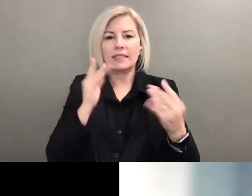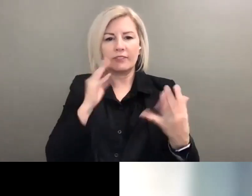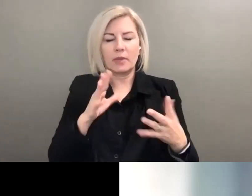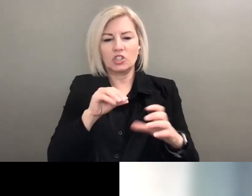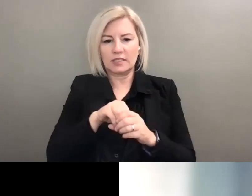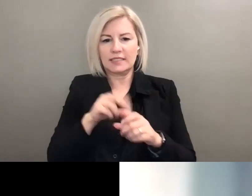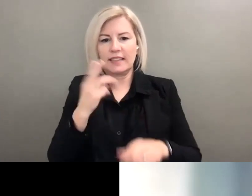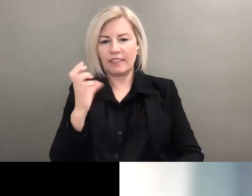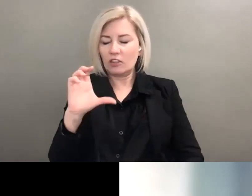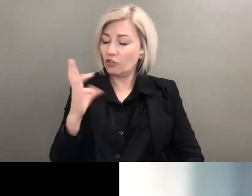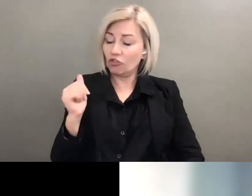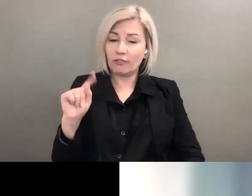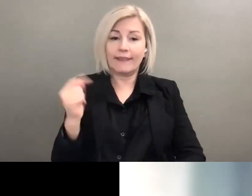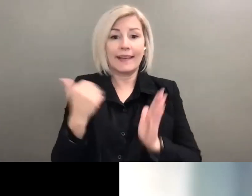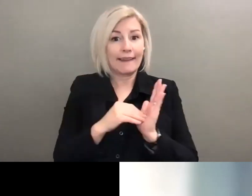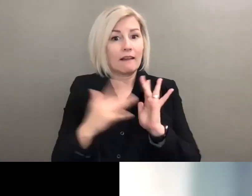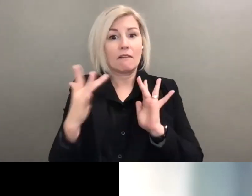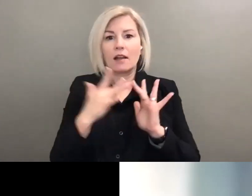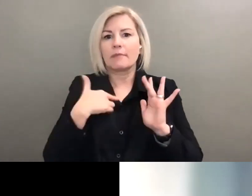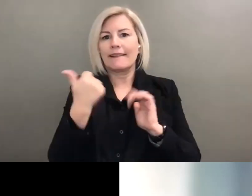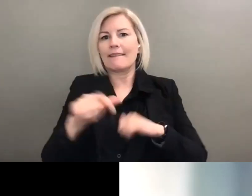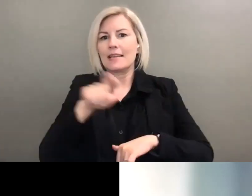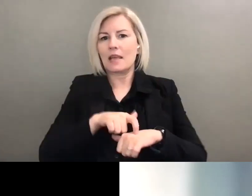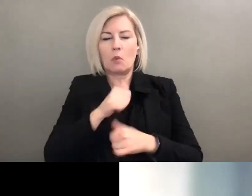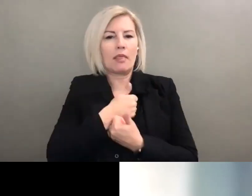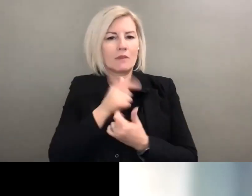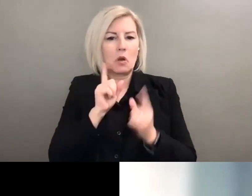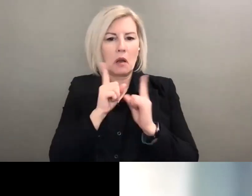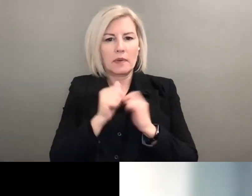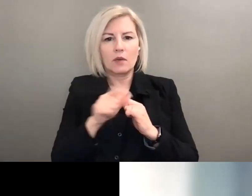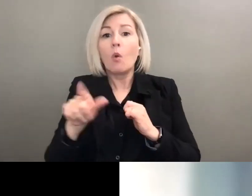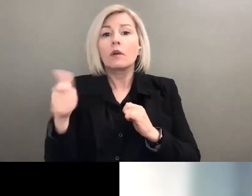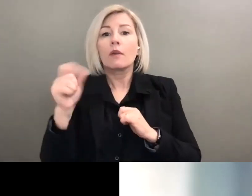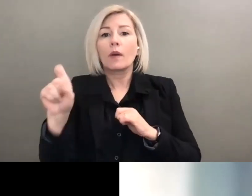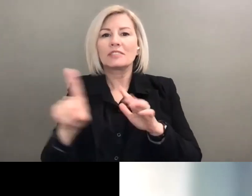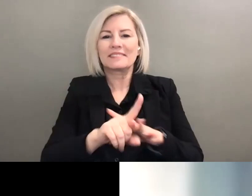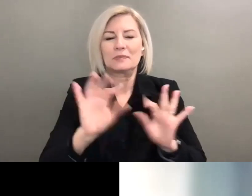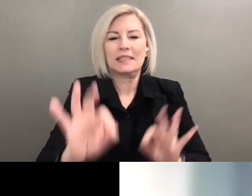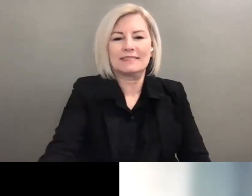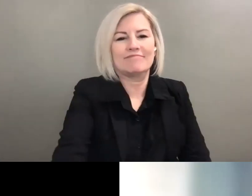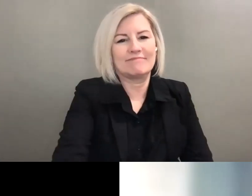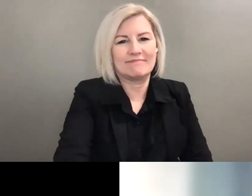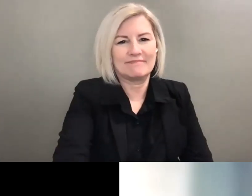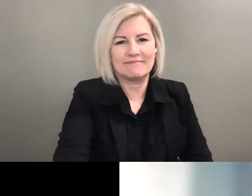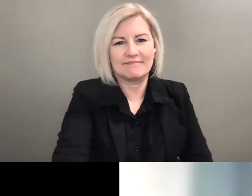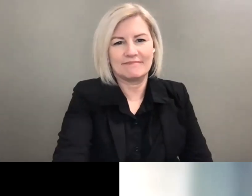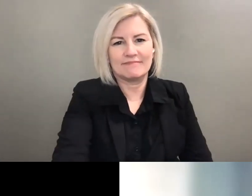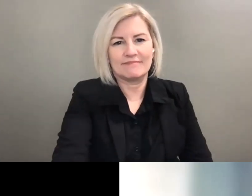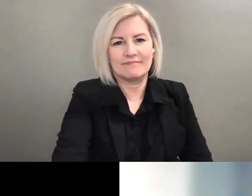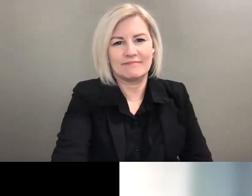chat. Again, please reach out anytime. I would love to talk with you. Oh, and we do have another question. Great.